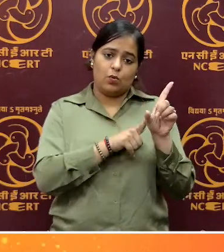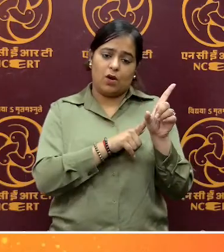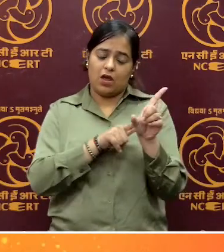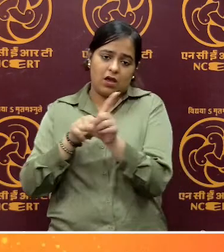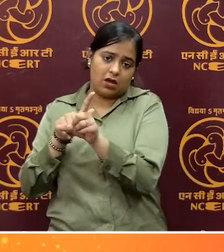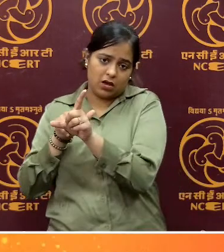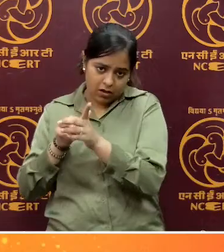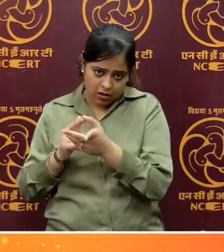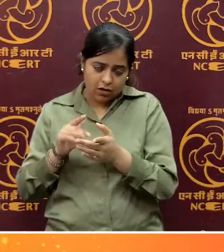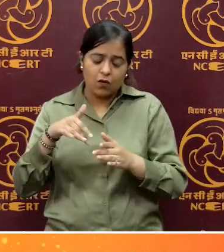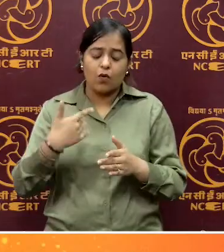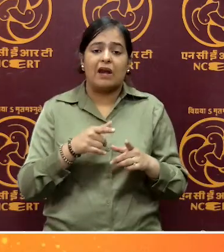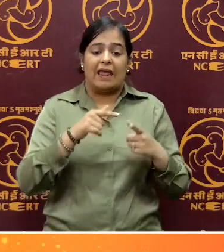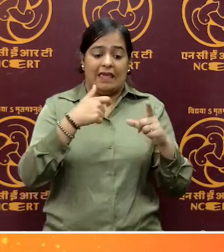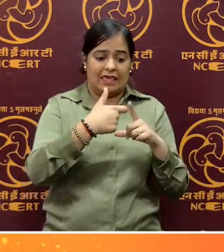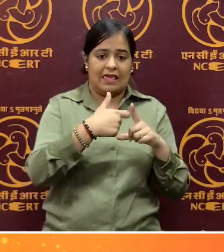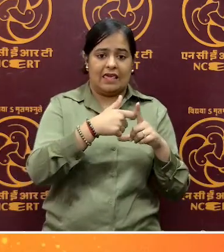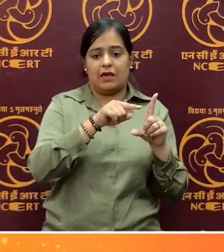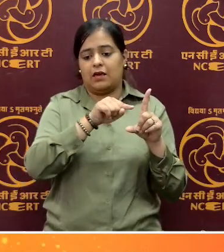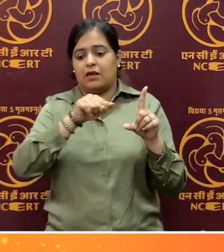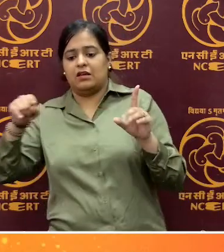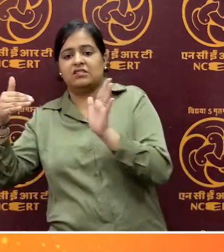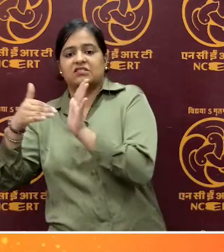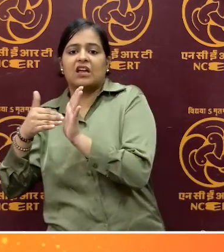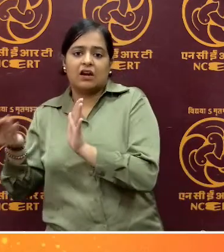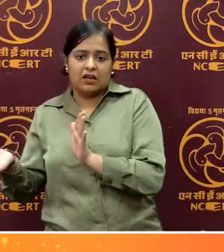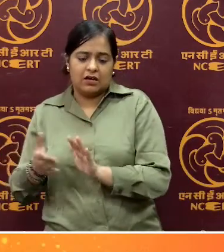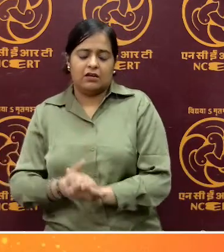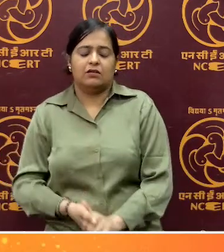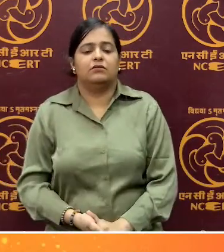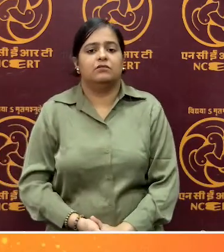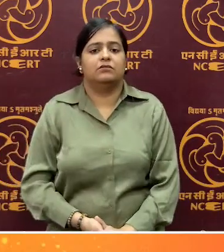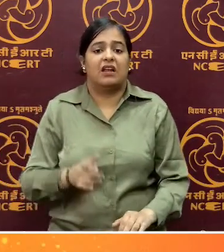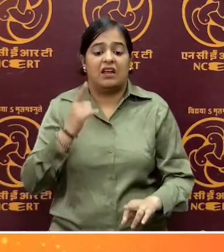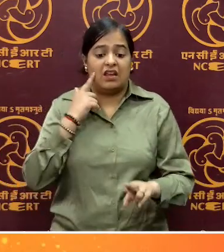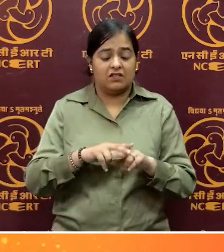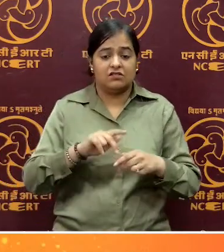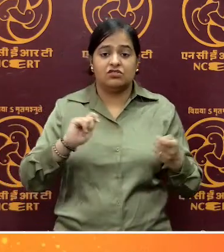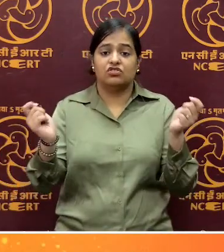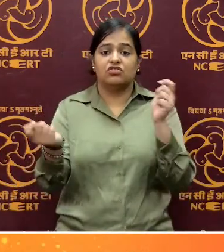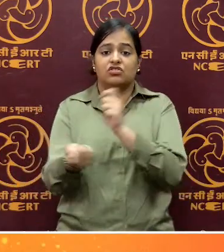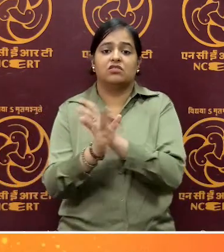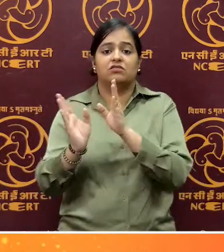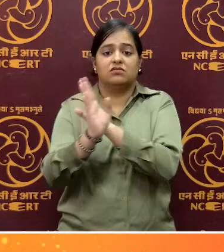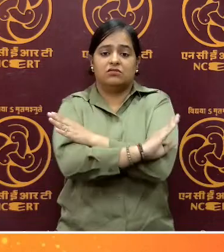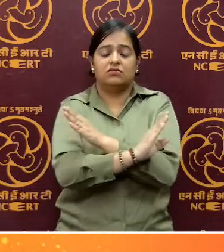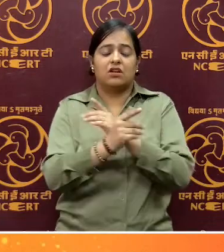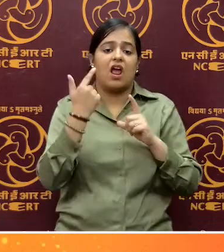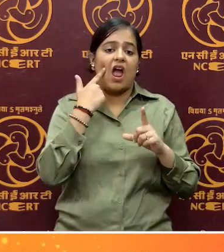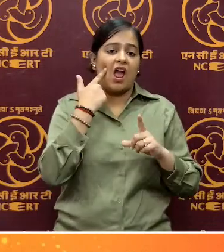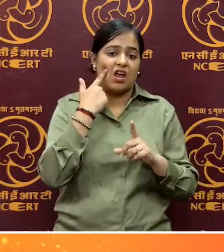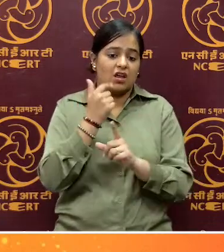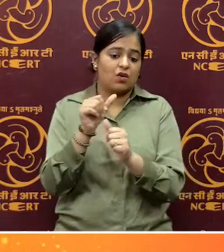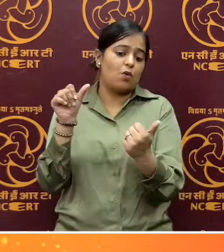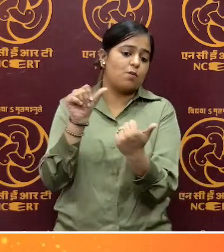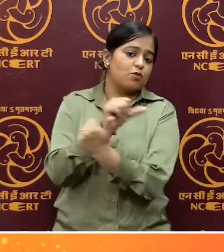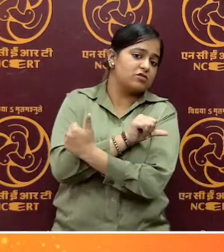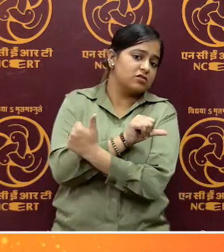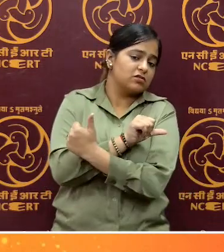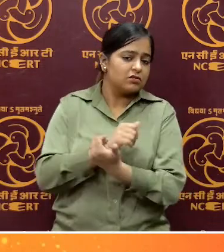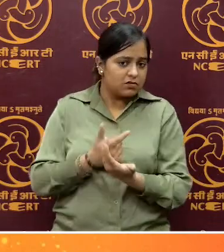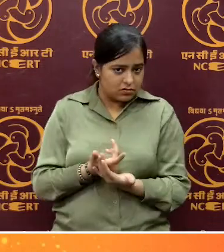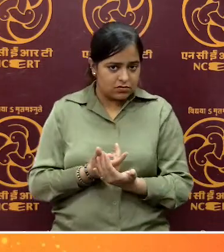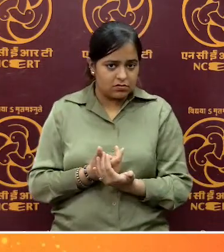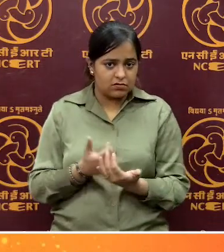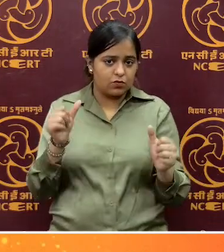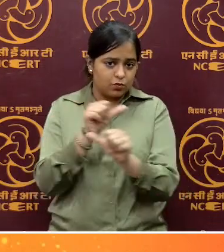and k in the direction of z. Now if I change the direction of I into the opposite direction, then